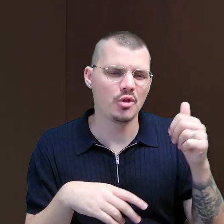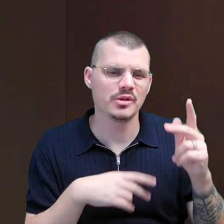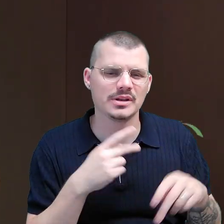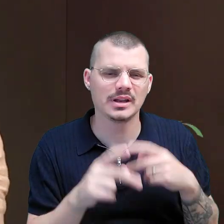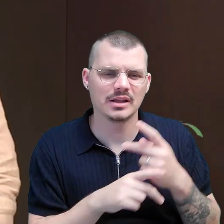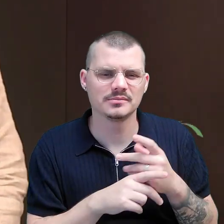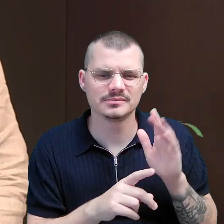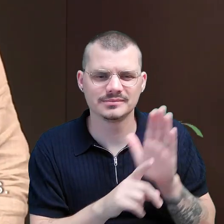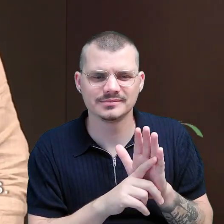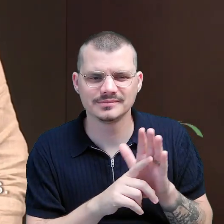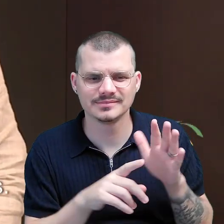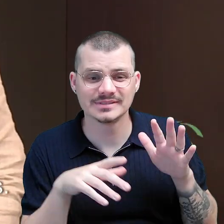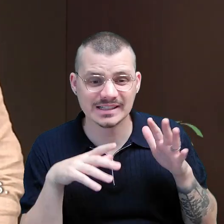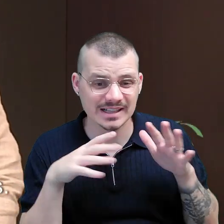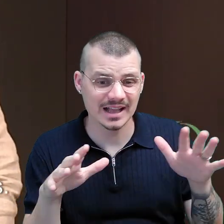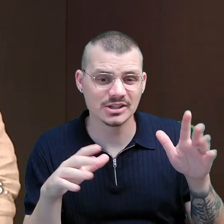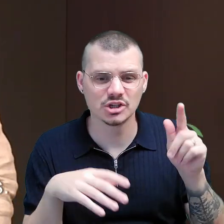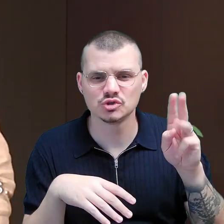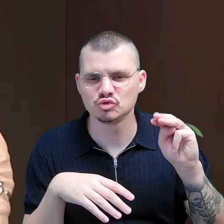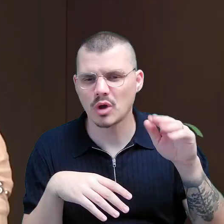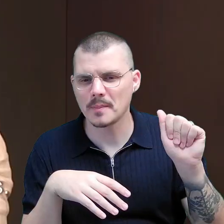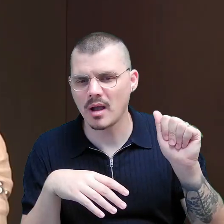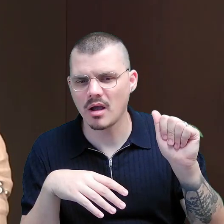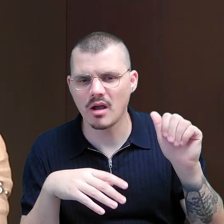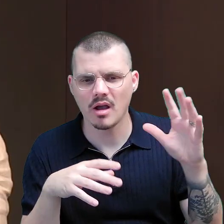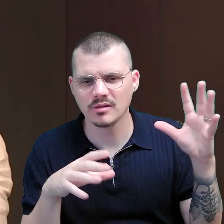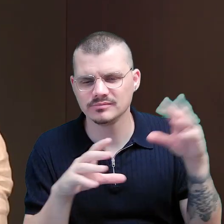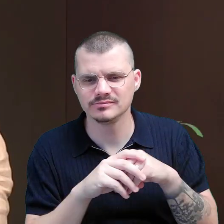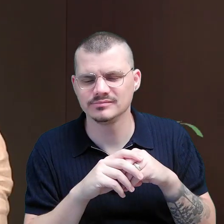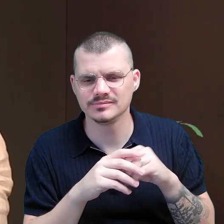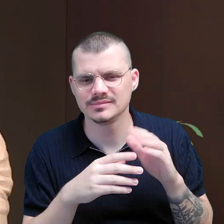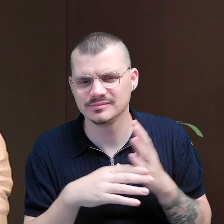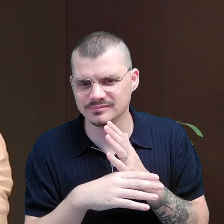types of anxiety or trauma spectrum conditions.